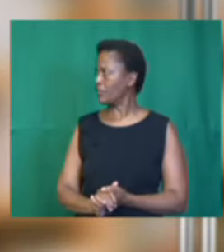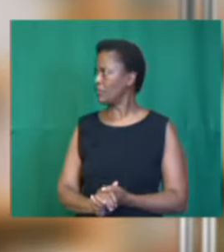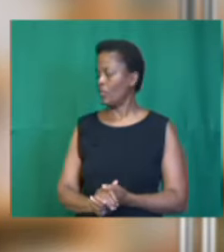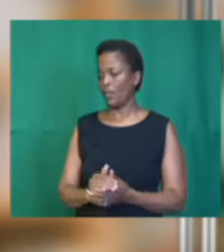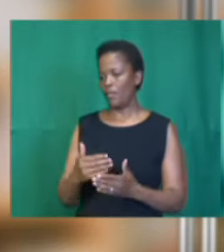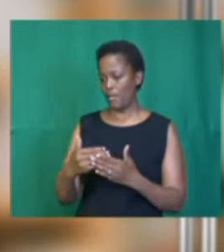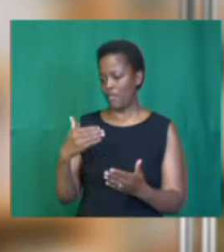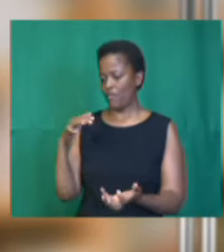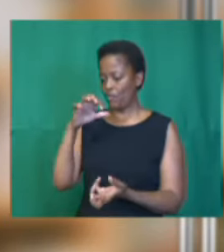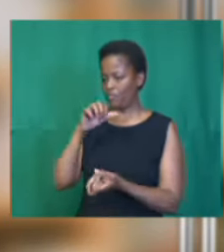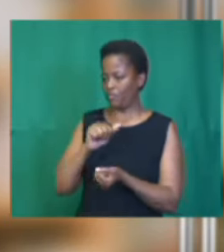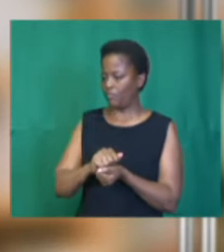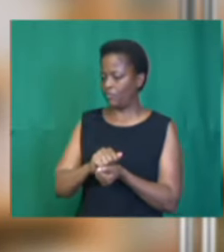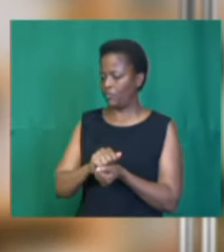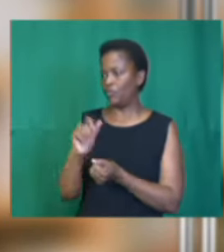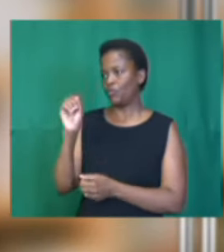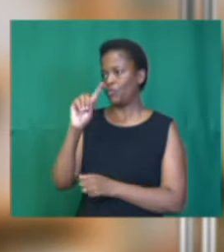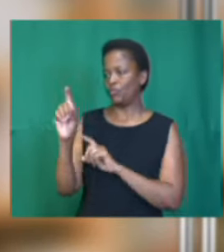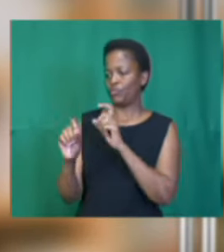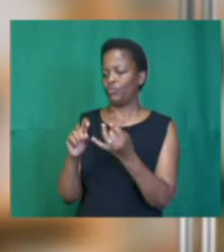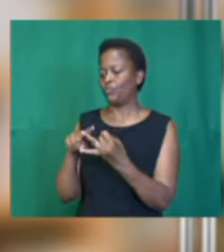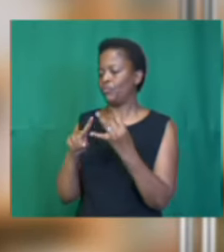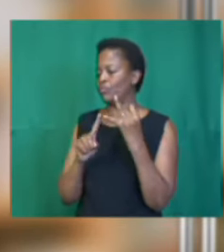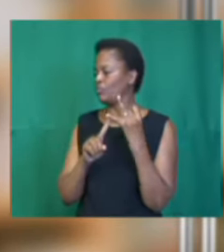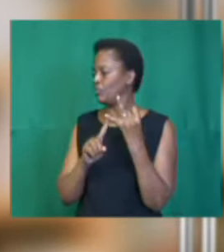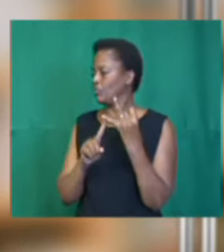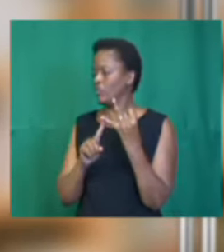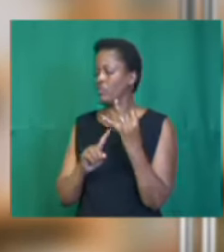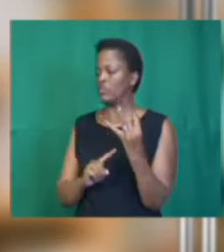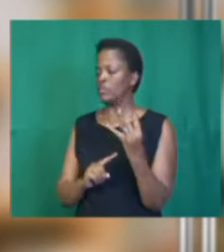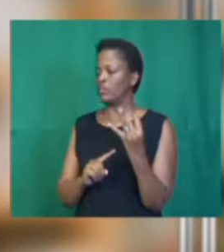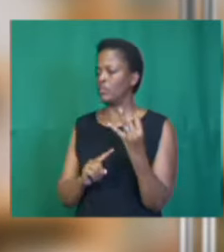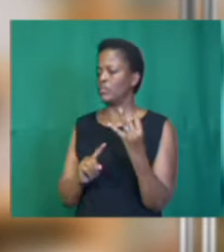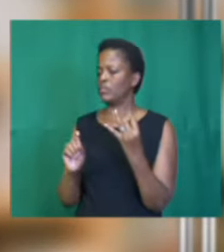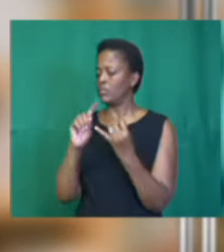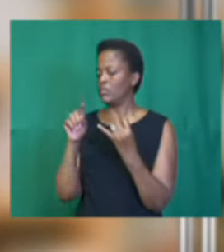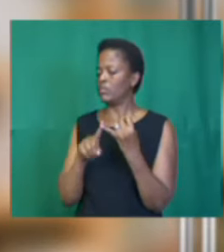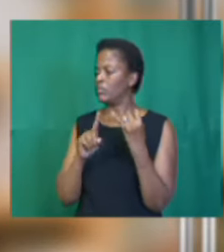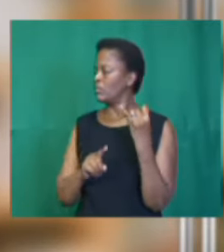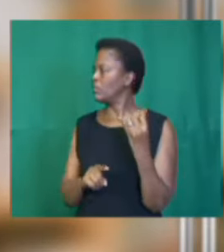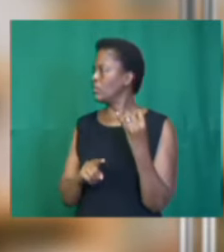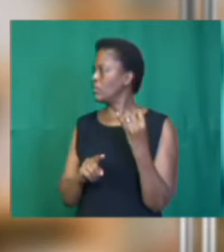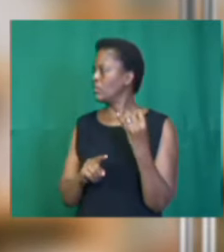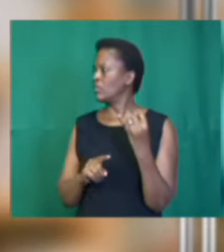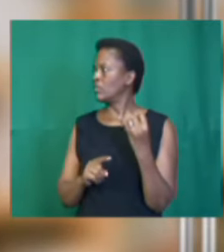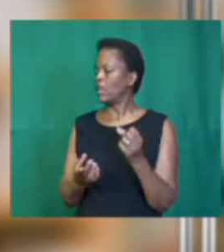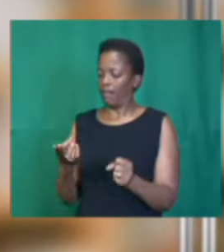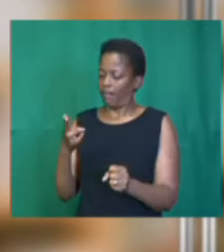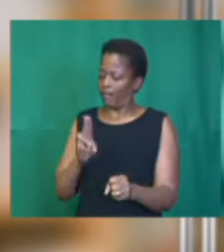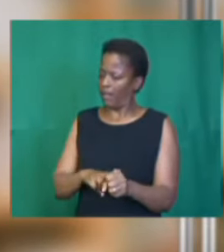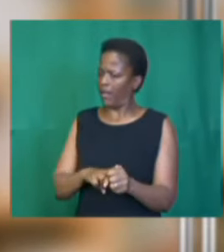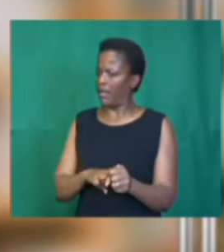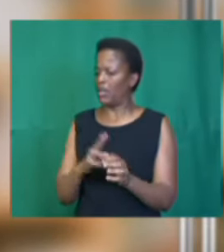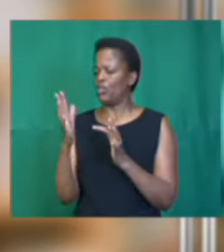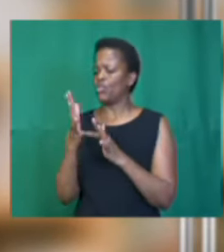have two questions. The first one is, the viewer says, please repeat the narration of the triumphal